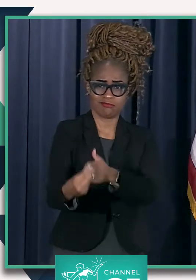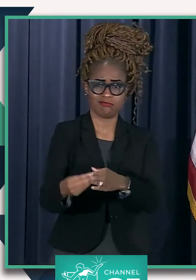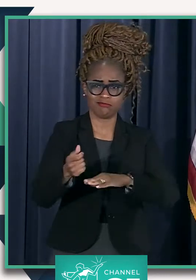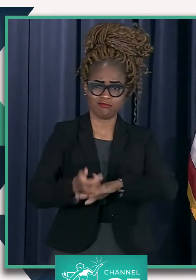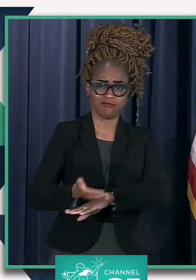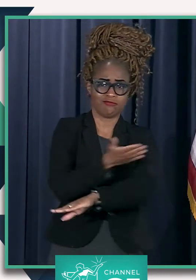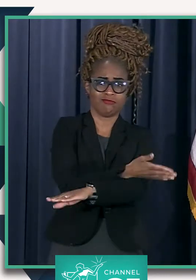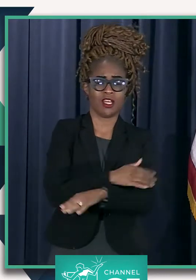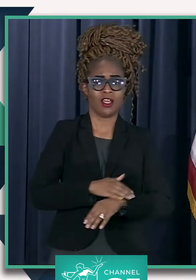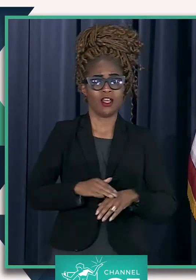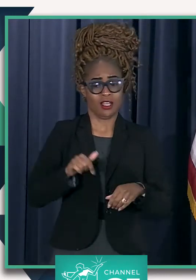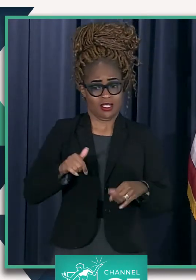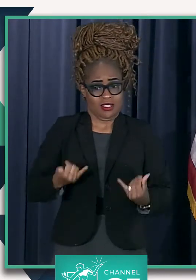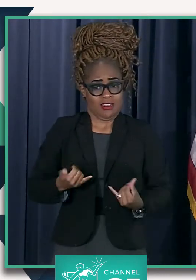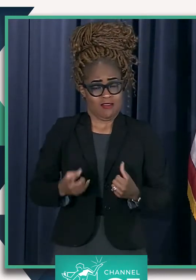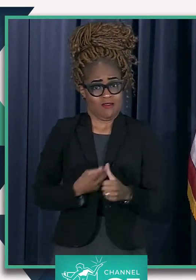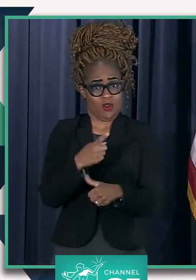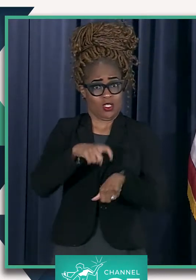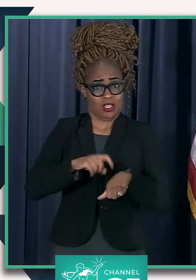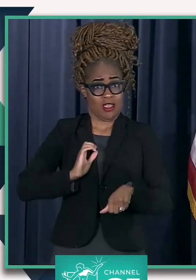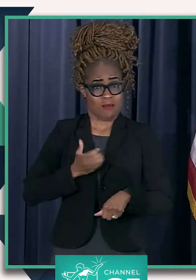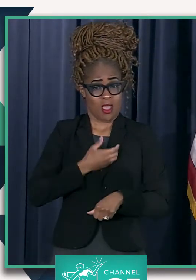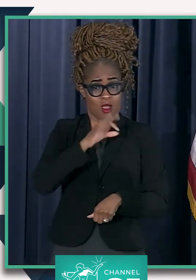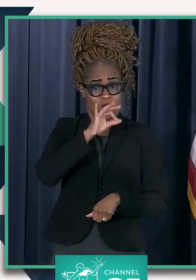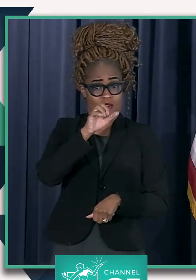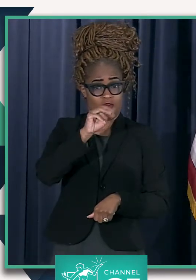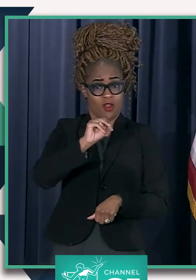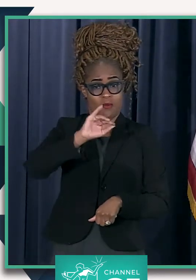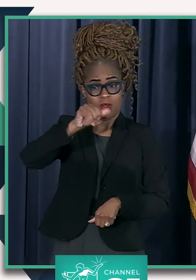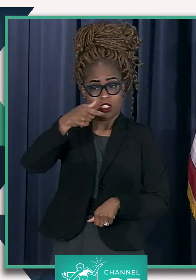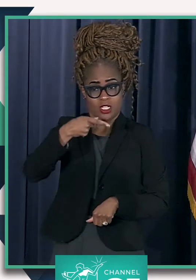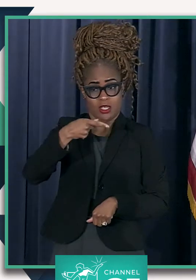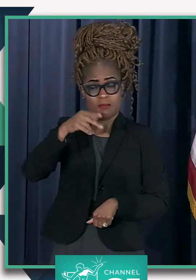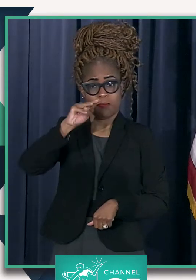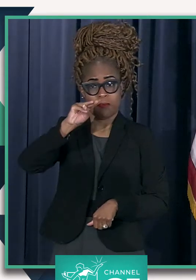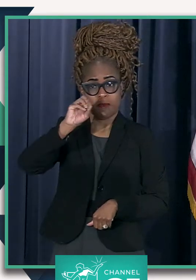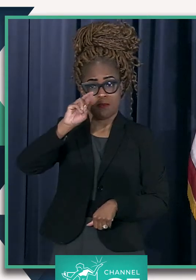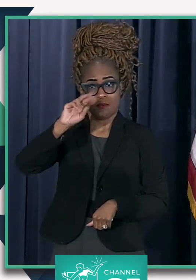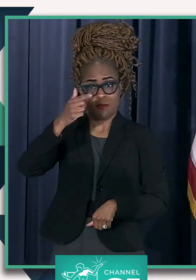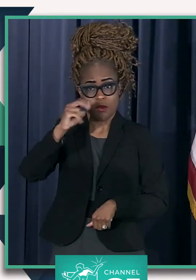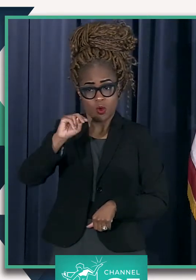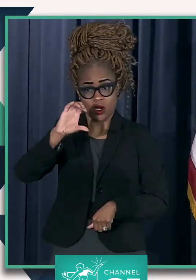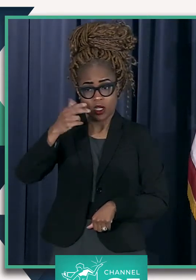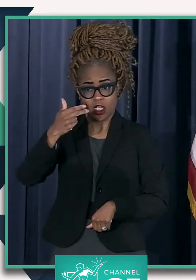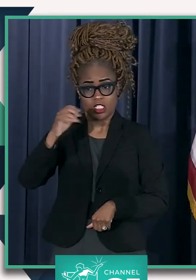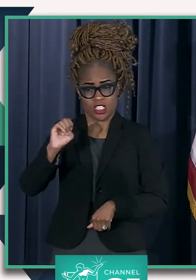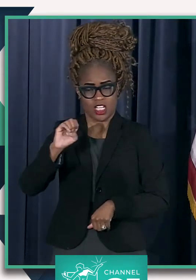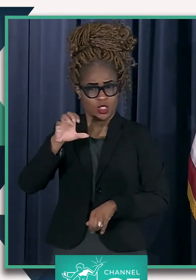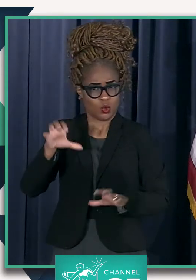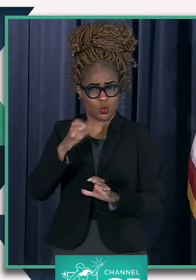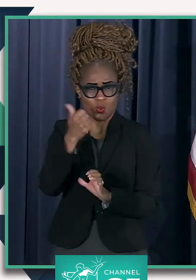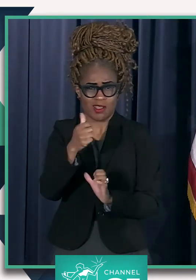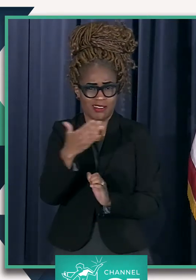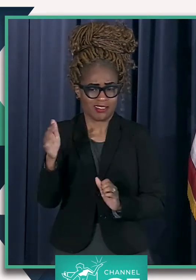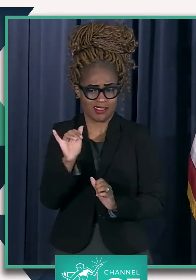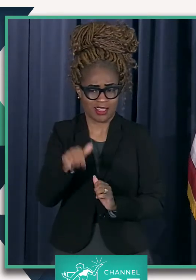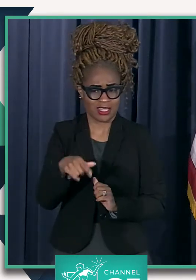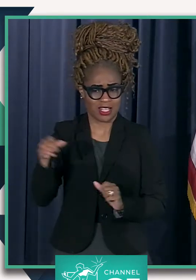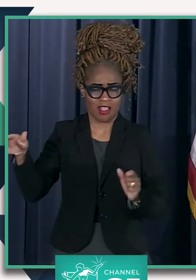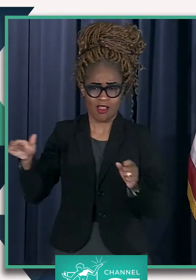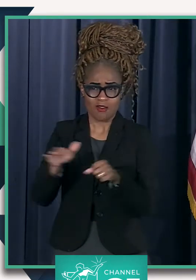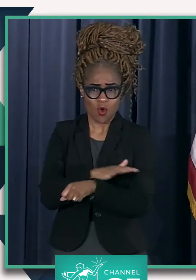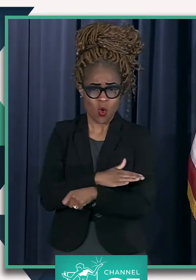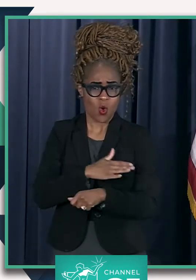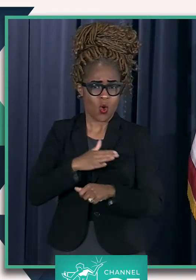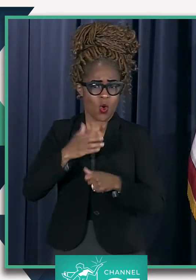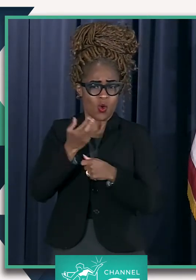first time that our firm, that Jpmorgan Chase, had ever done anything like this, bring the full resources,